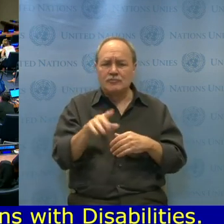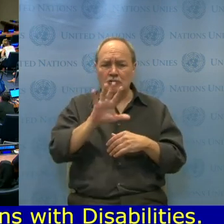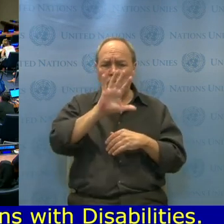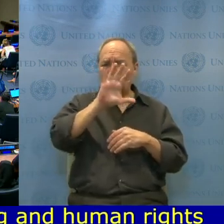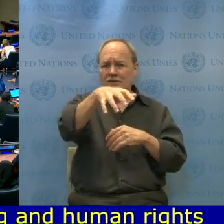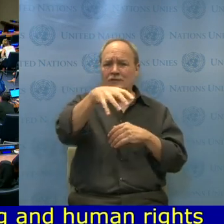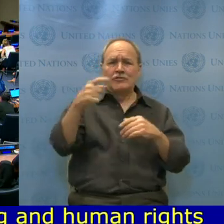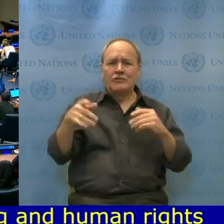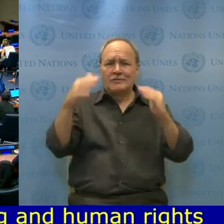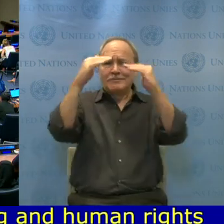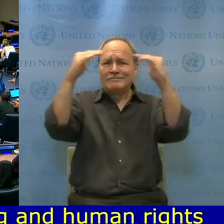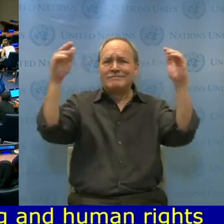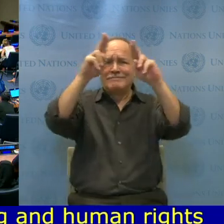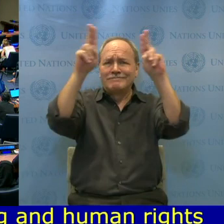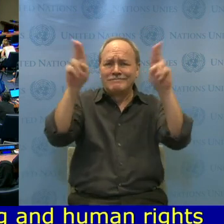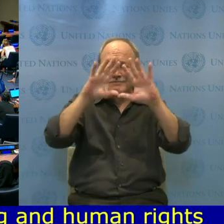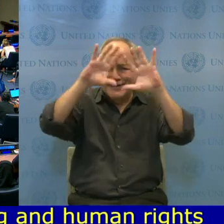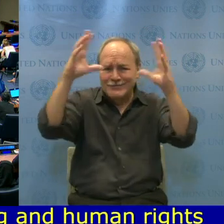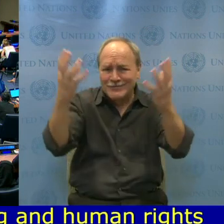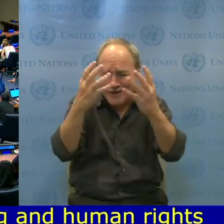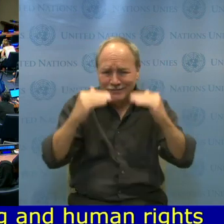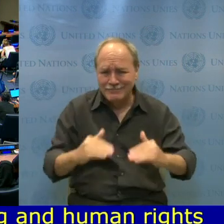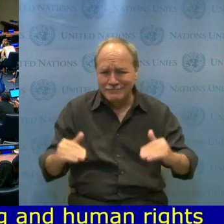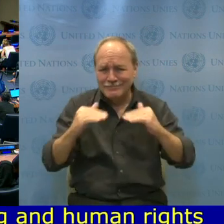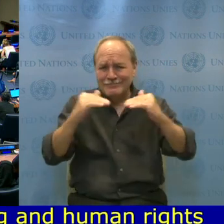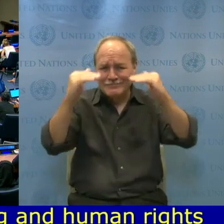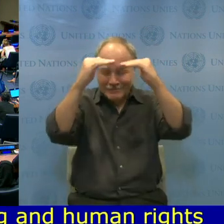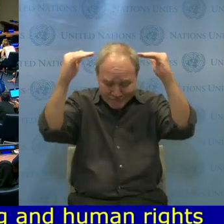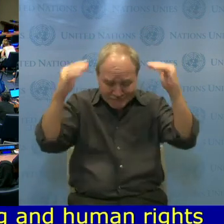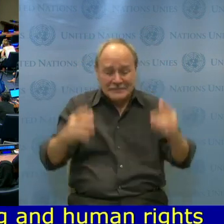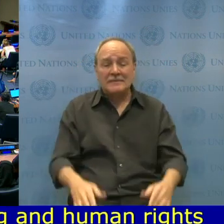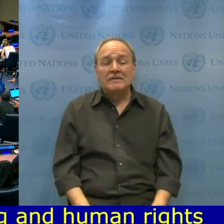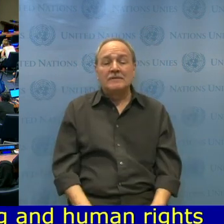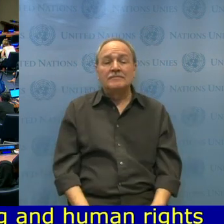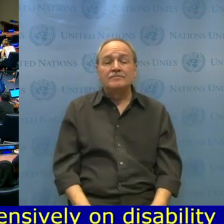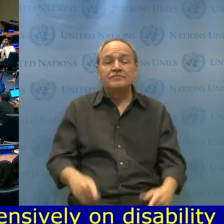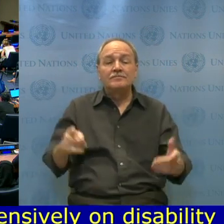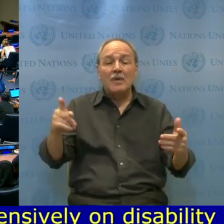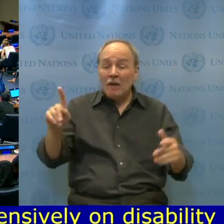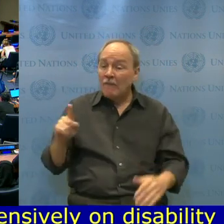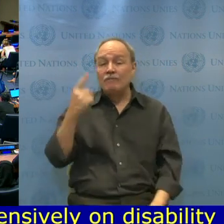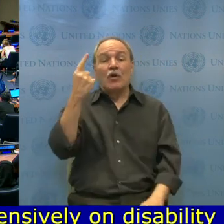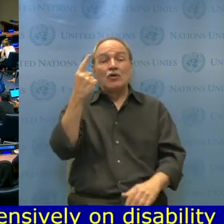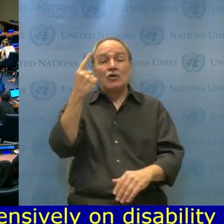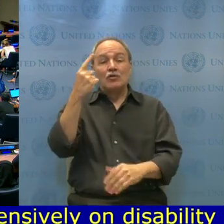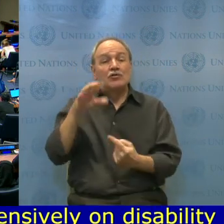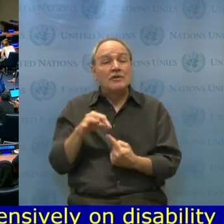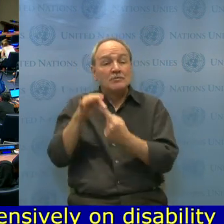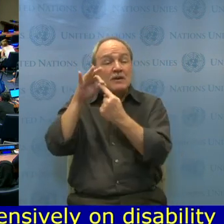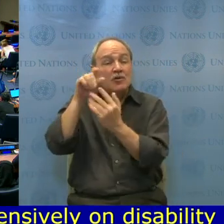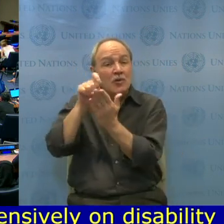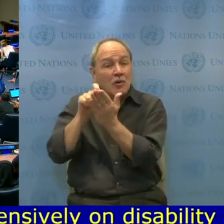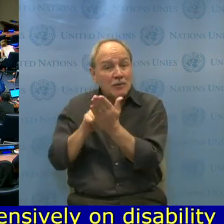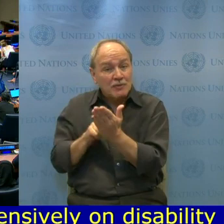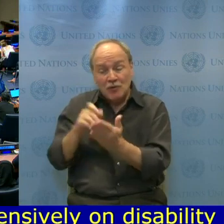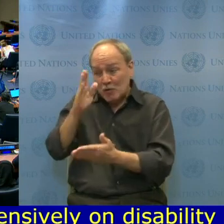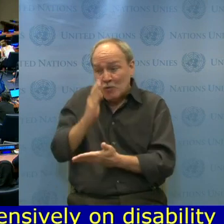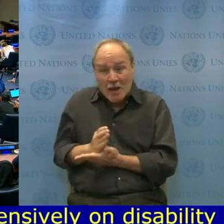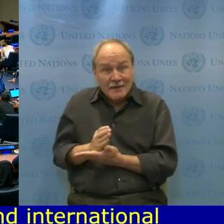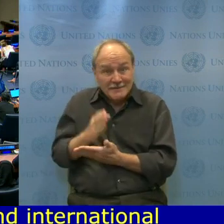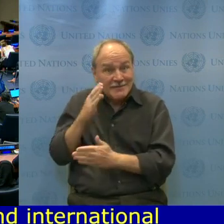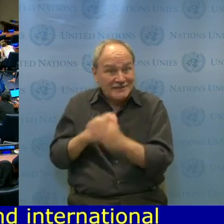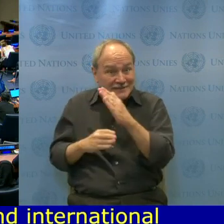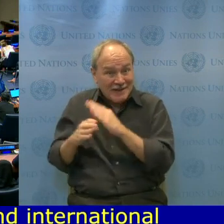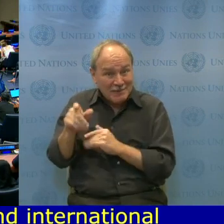international level. Before taking up her duties as first Special Rapporteur on the Rights of Persons with